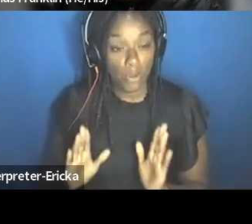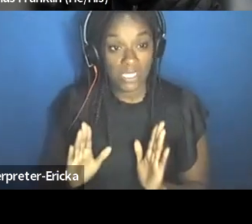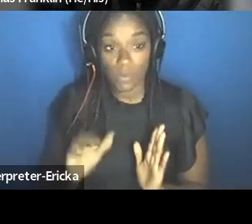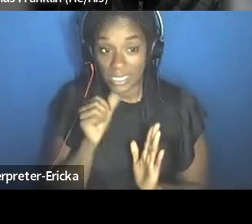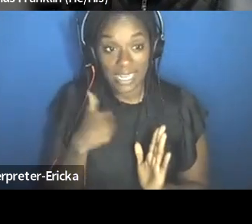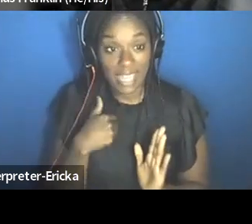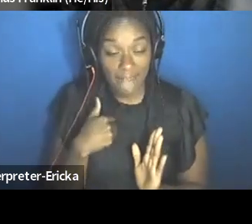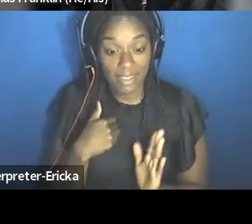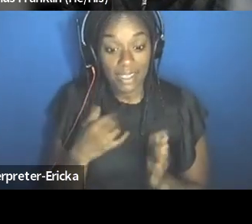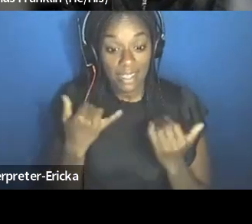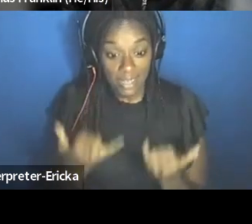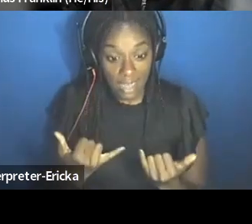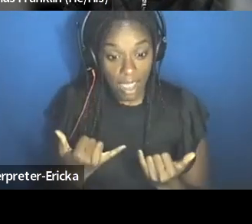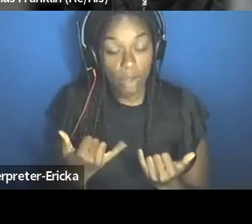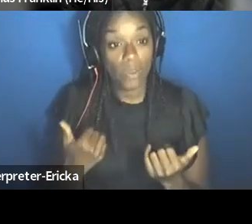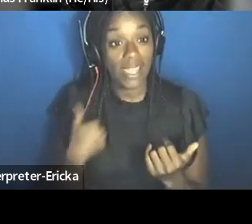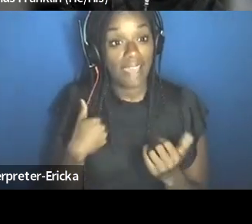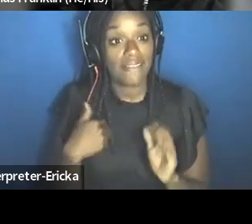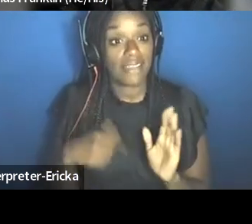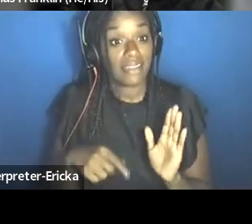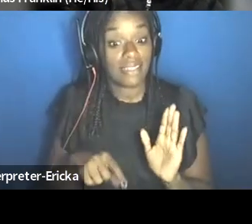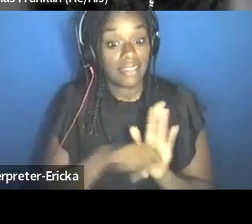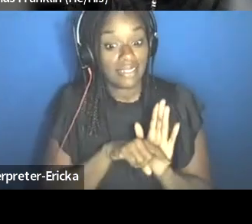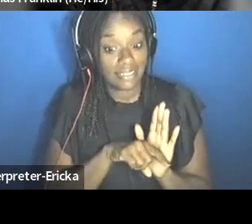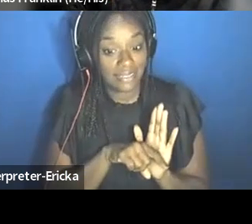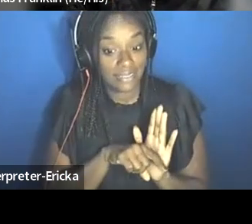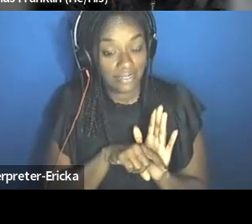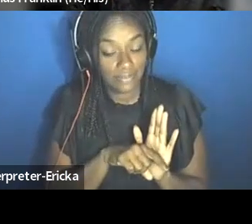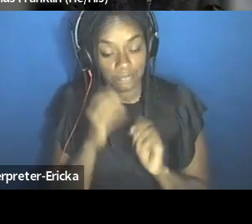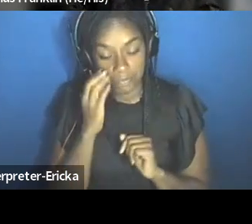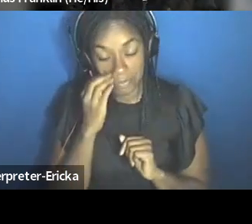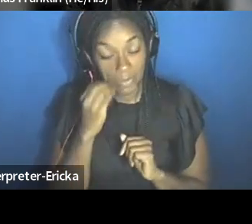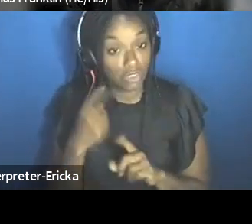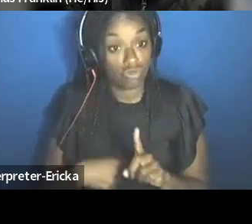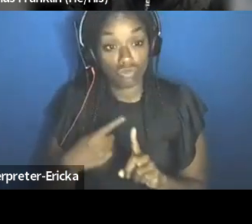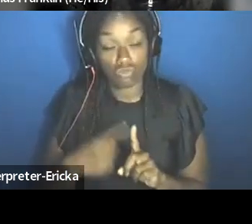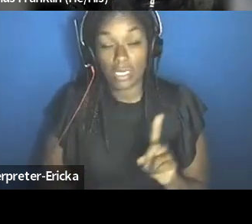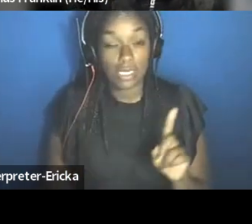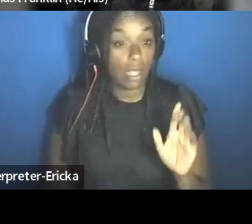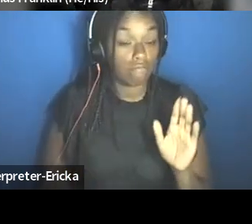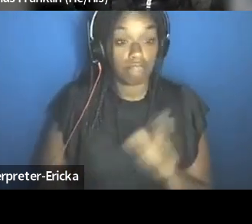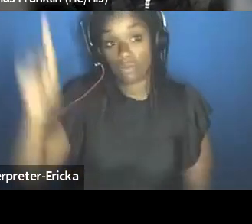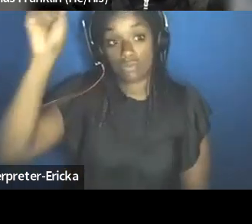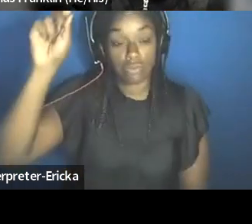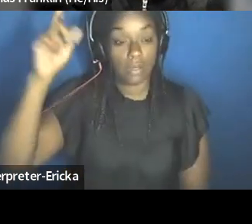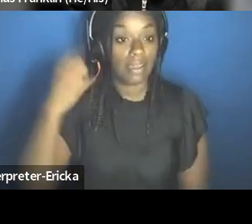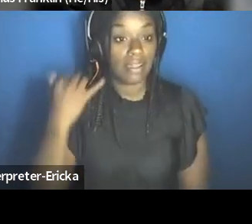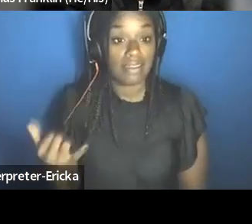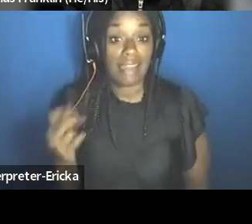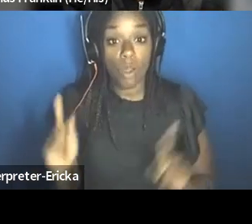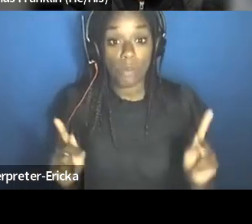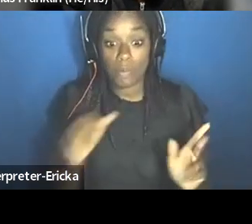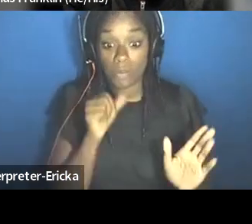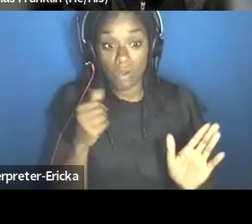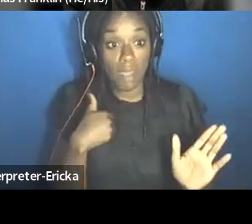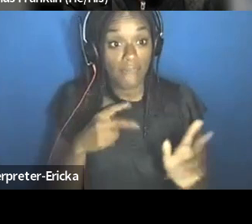absolutely minus housing, and the rents have skyrocketed. So now people are being displaced because